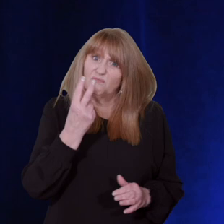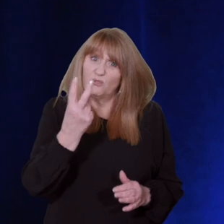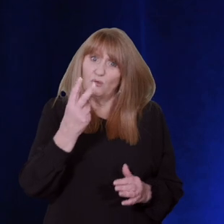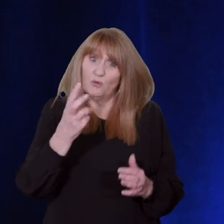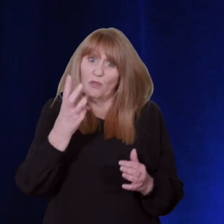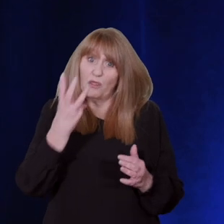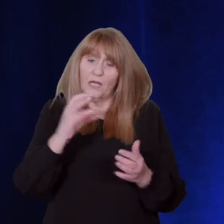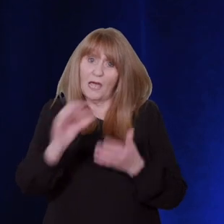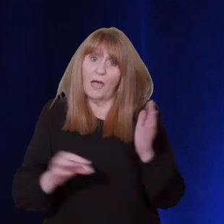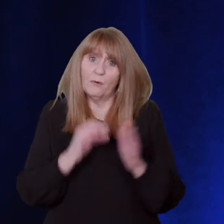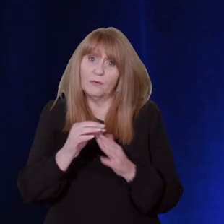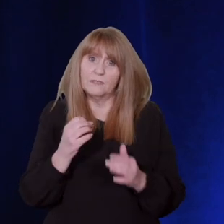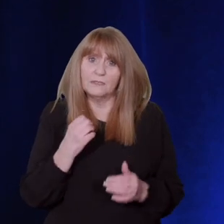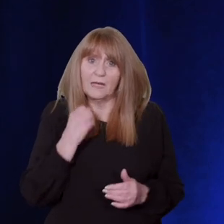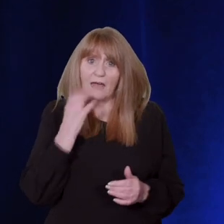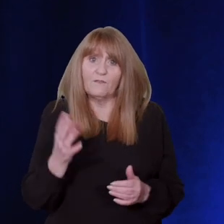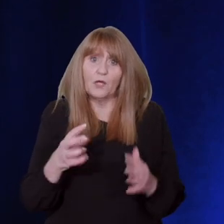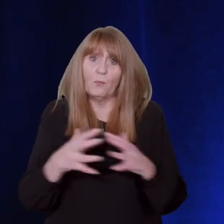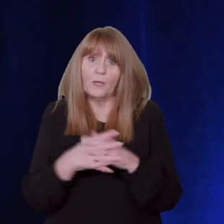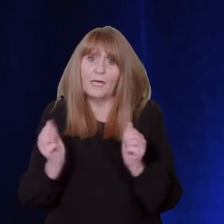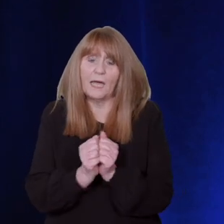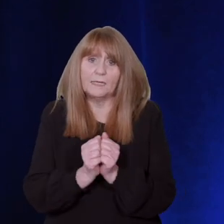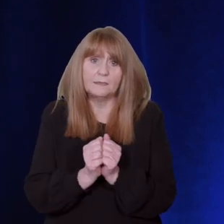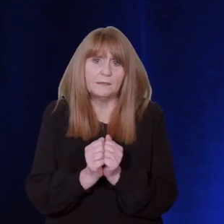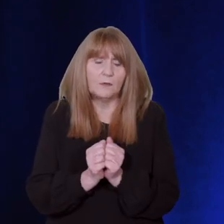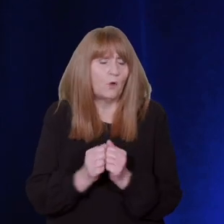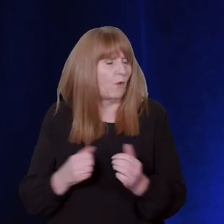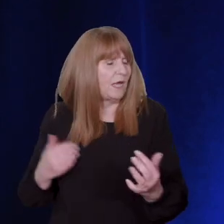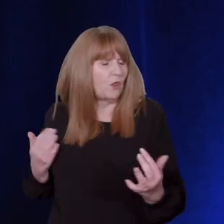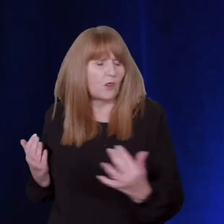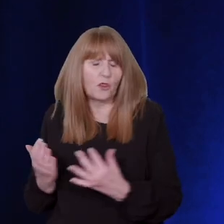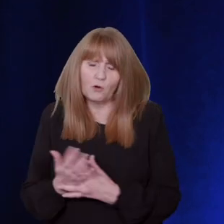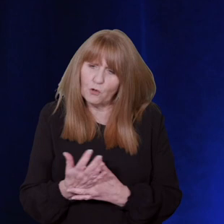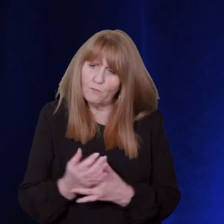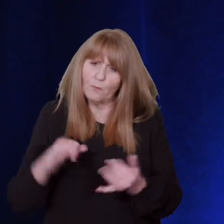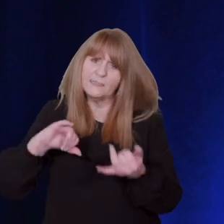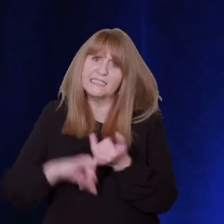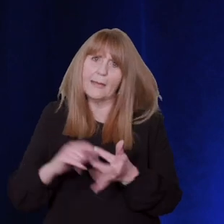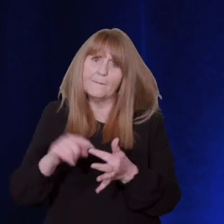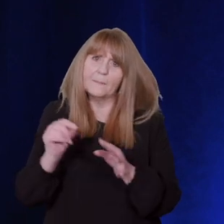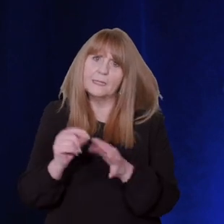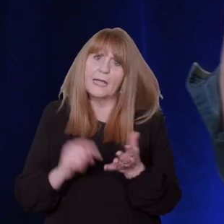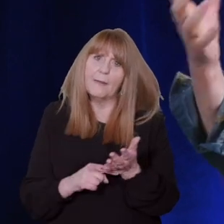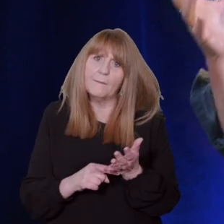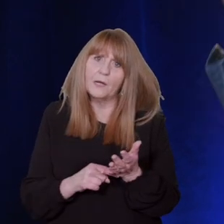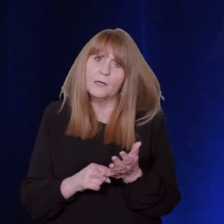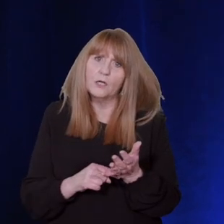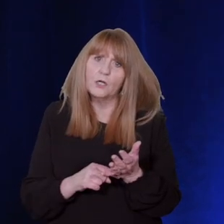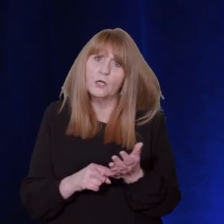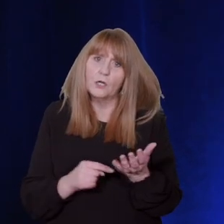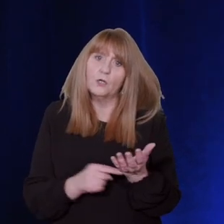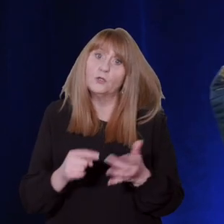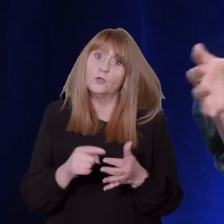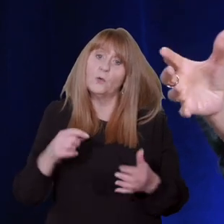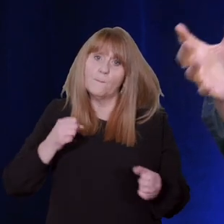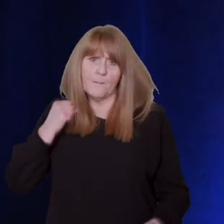to March. We didn't miss any weekend, so we were here the Christmas weekend and we were here the New Year weekend. Between us, we covered the